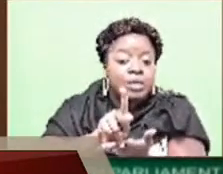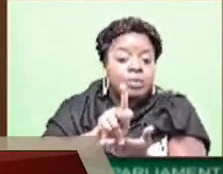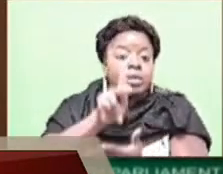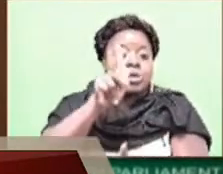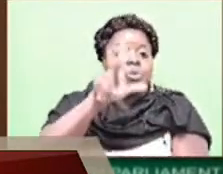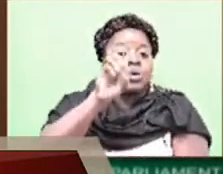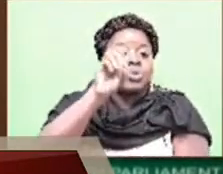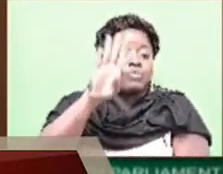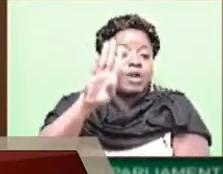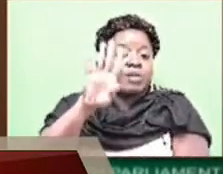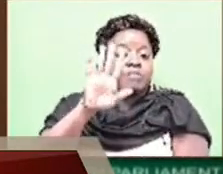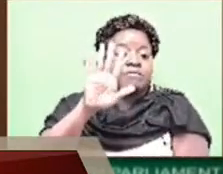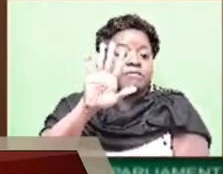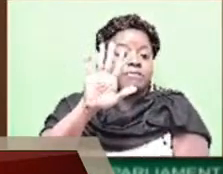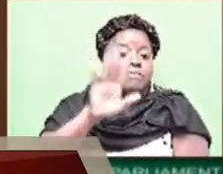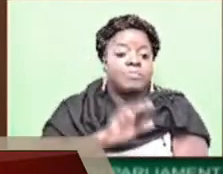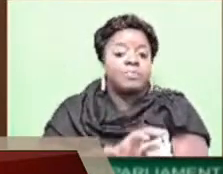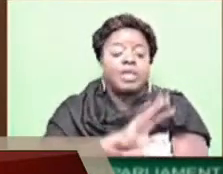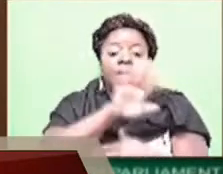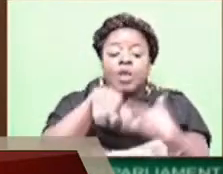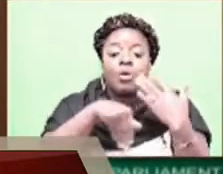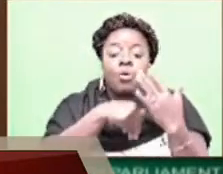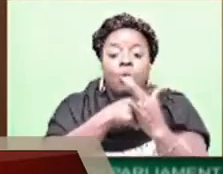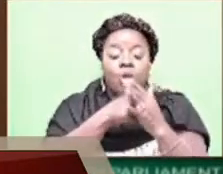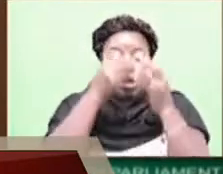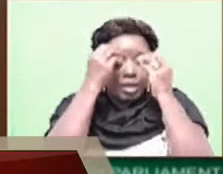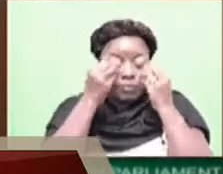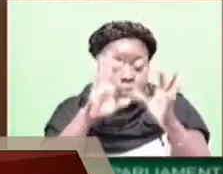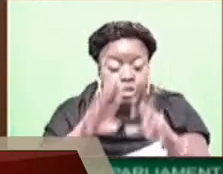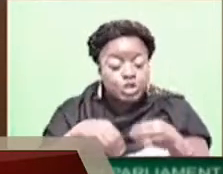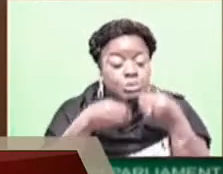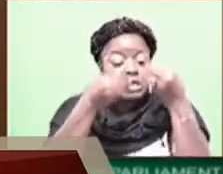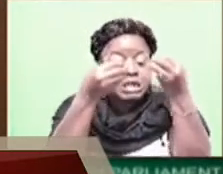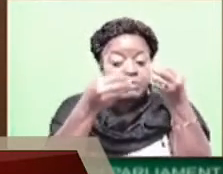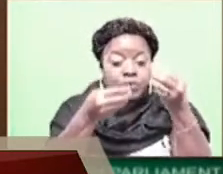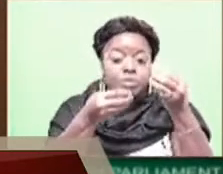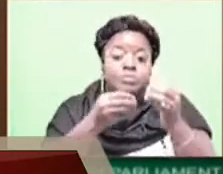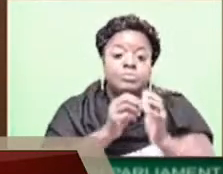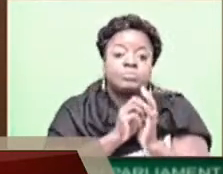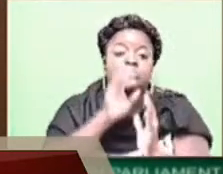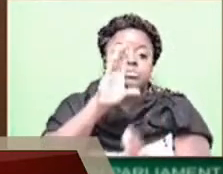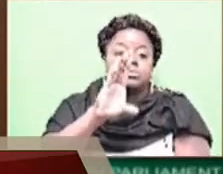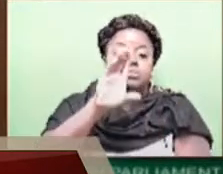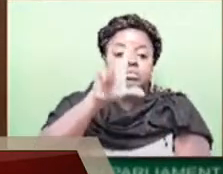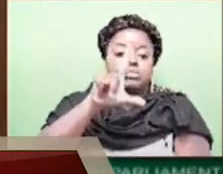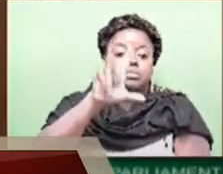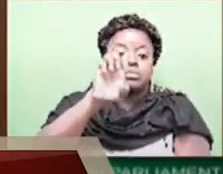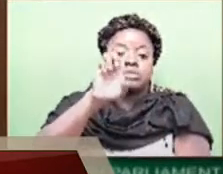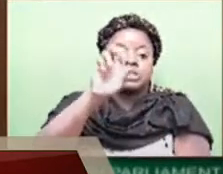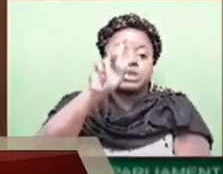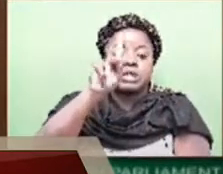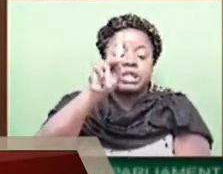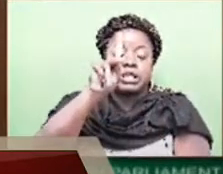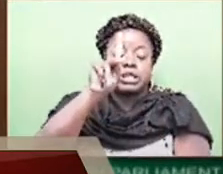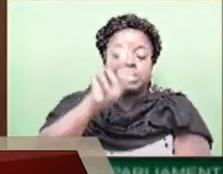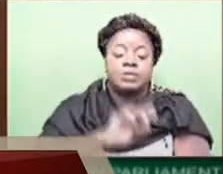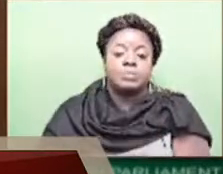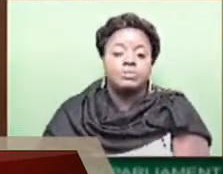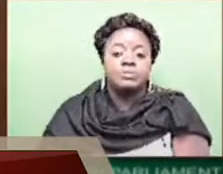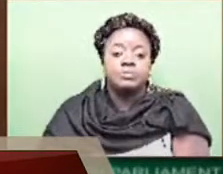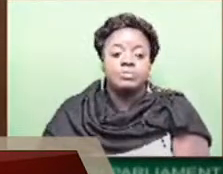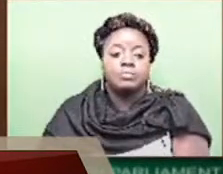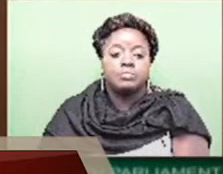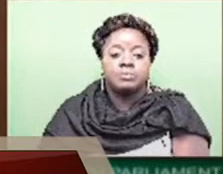the duties of clerks and the information to be supplied by them. That takes us to clause 4. In clause 4, we